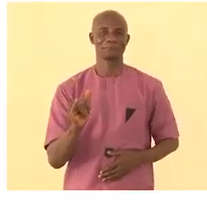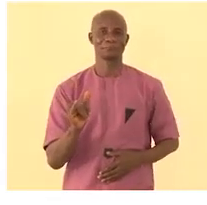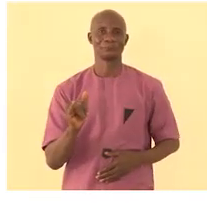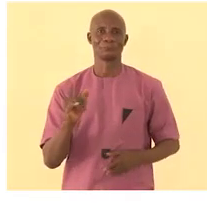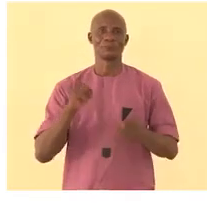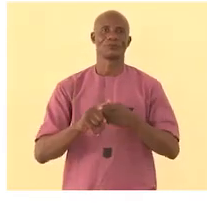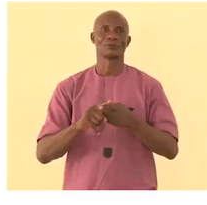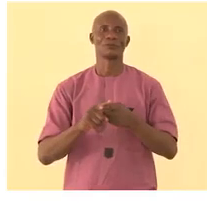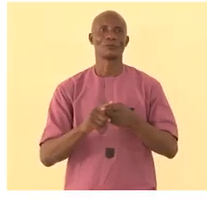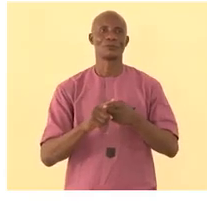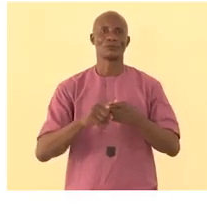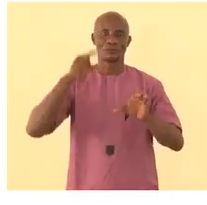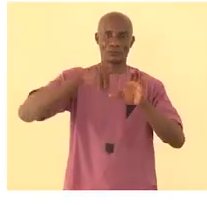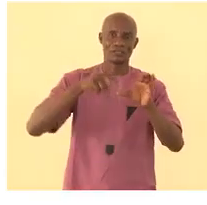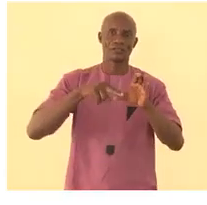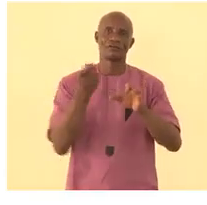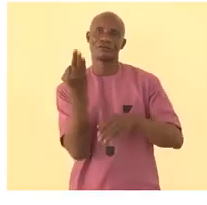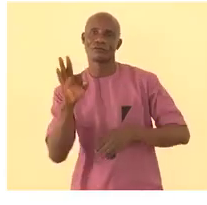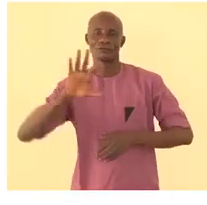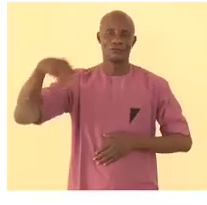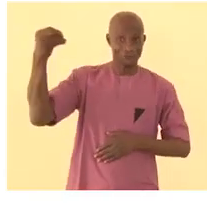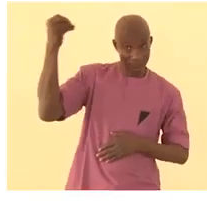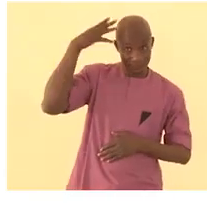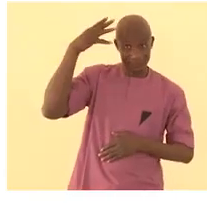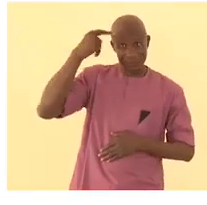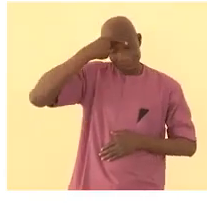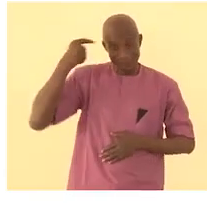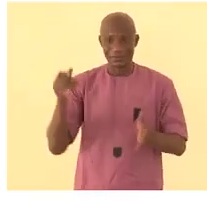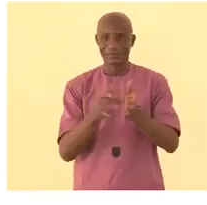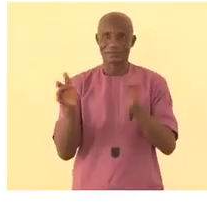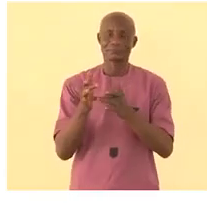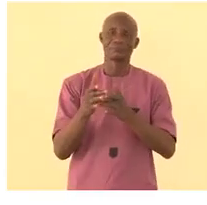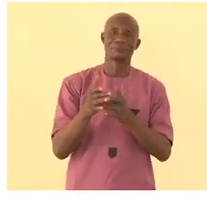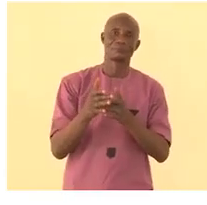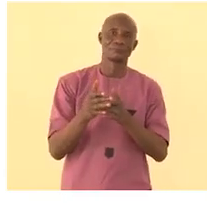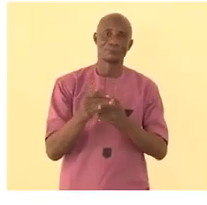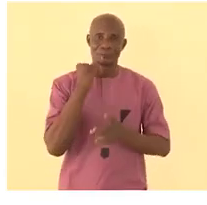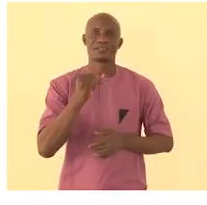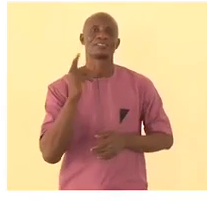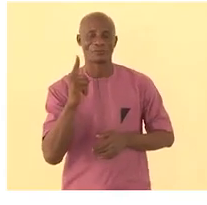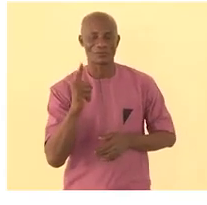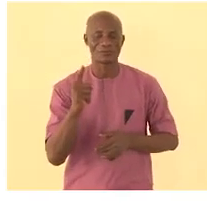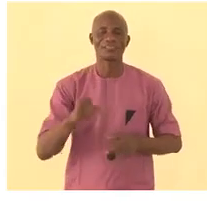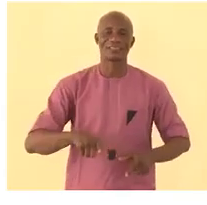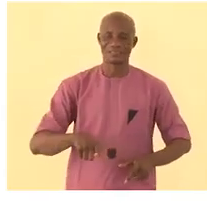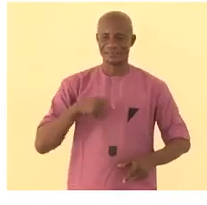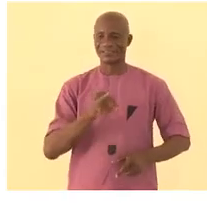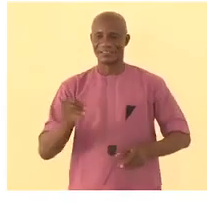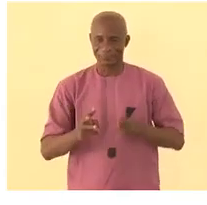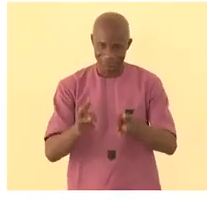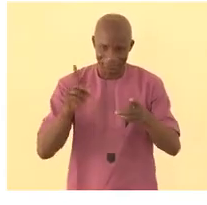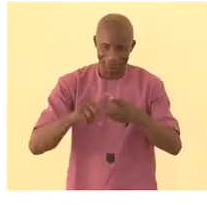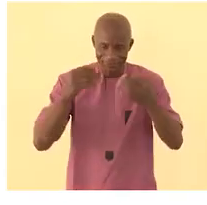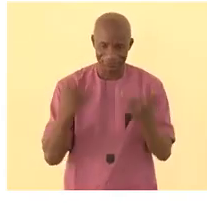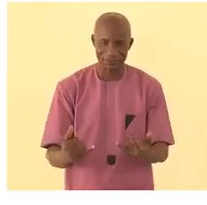boldly to the throne of grace, because for us, Jesus is the new and living way into